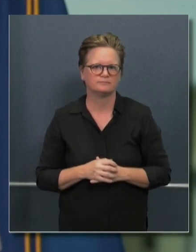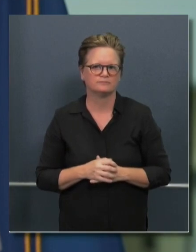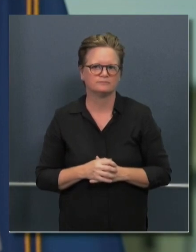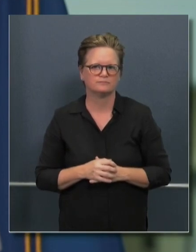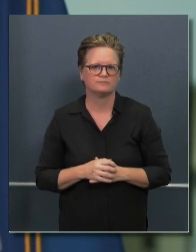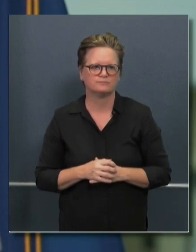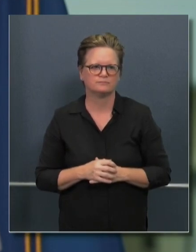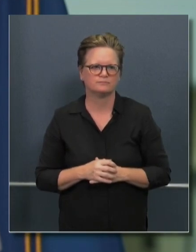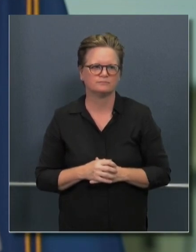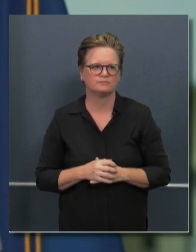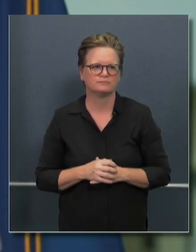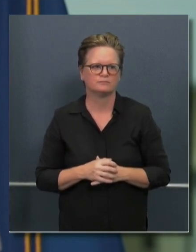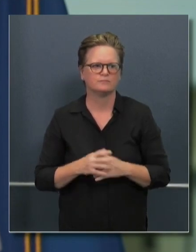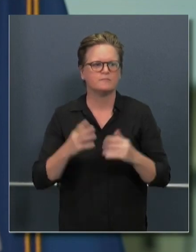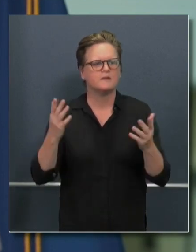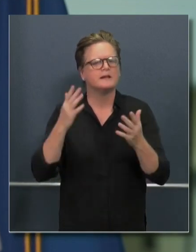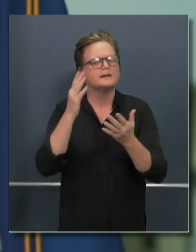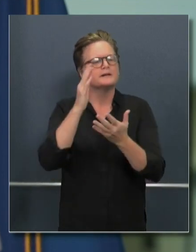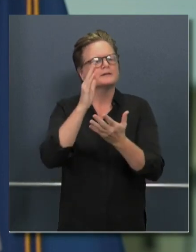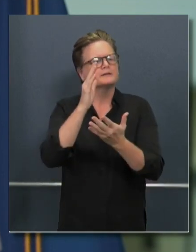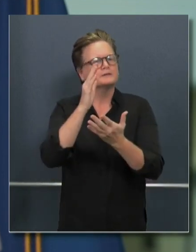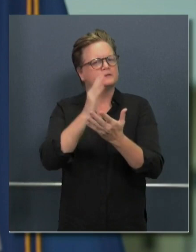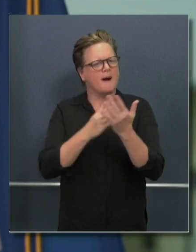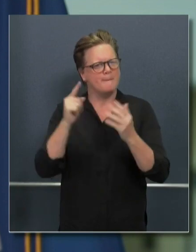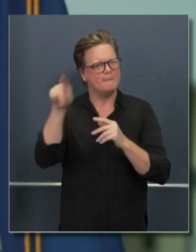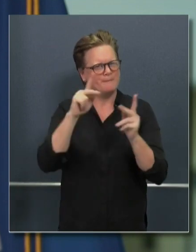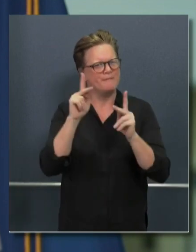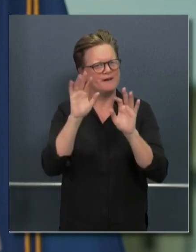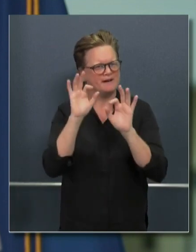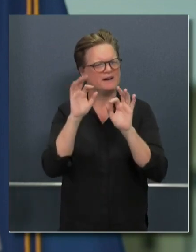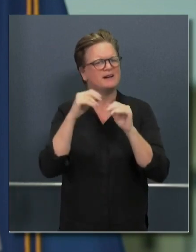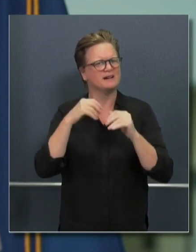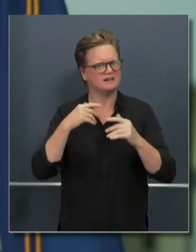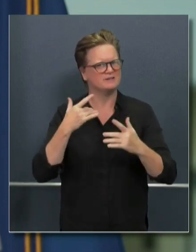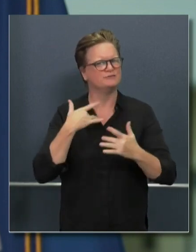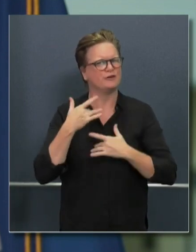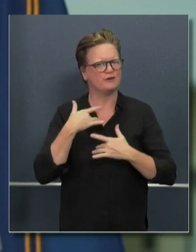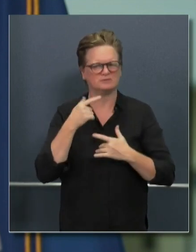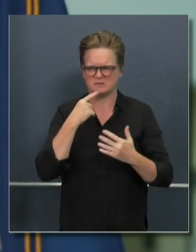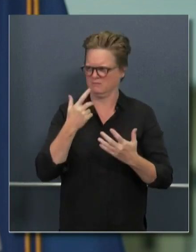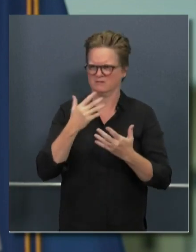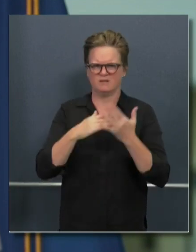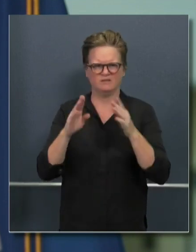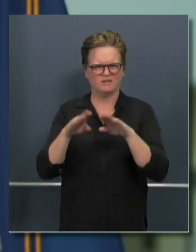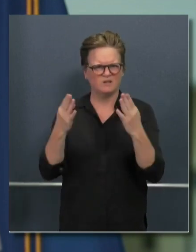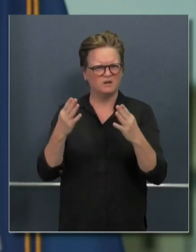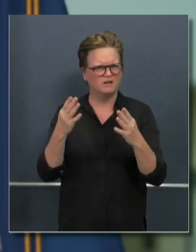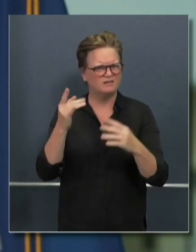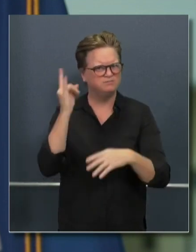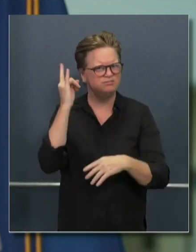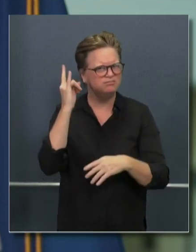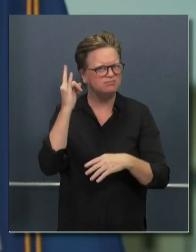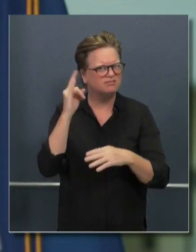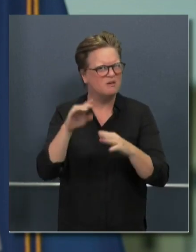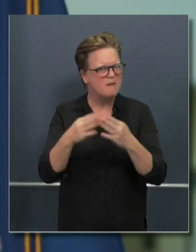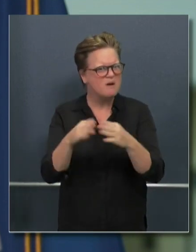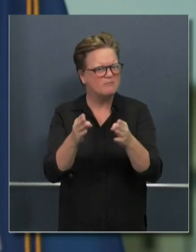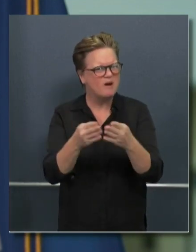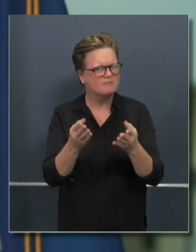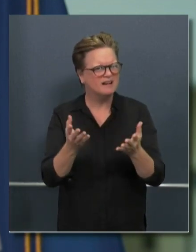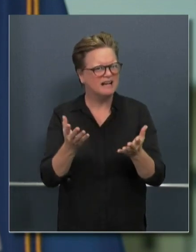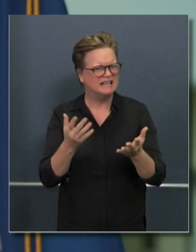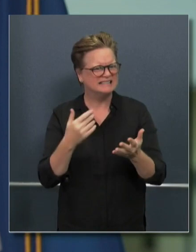the opening too quickly without providing adequate supports for testing and contact tracing. We've got a lot of questions on